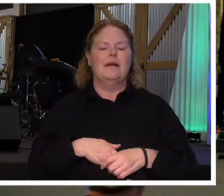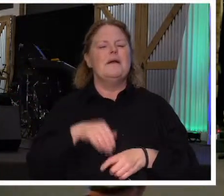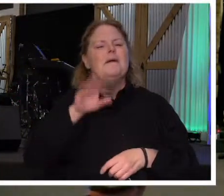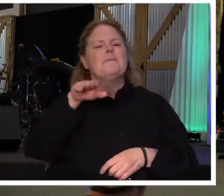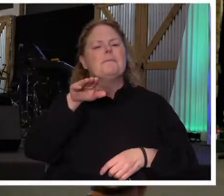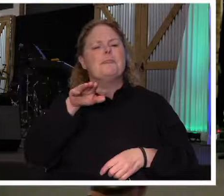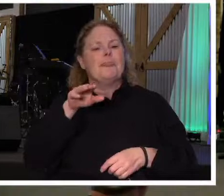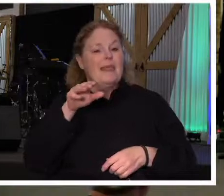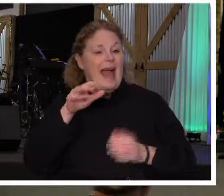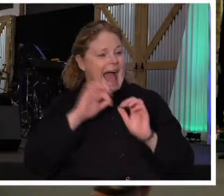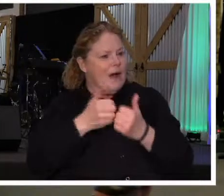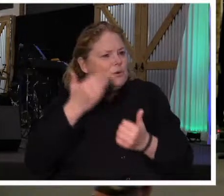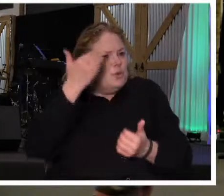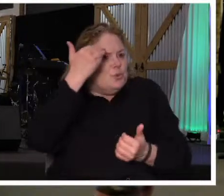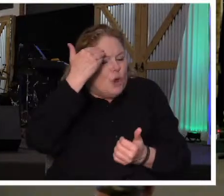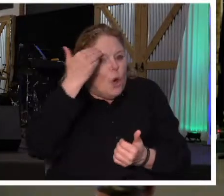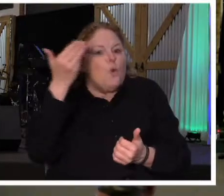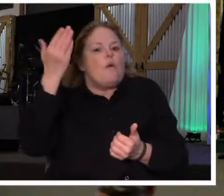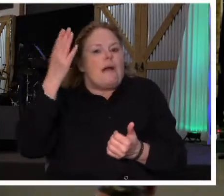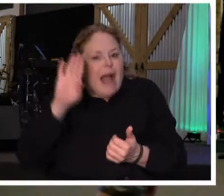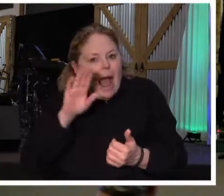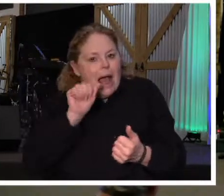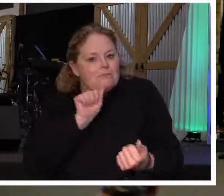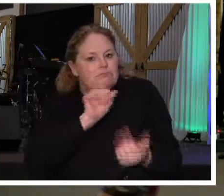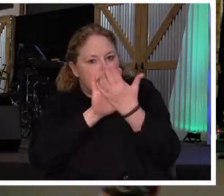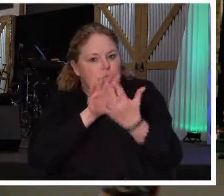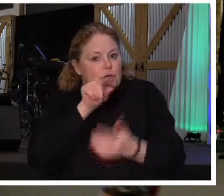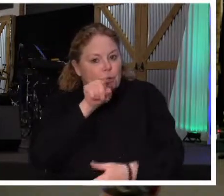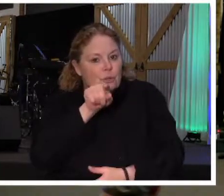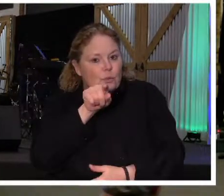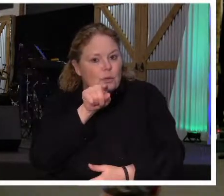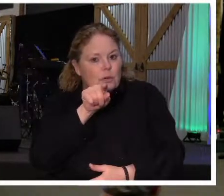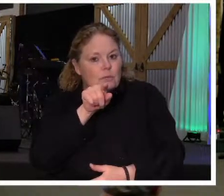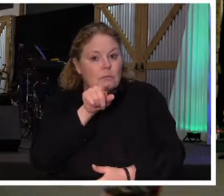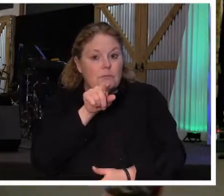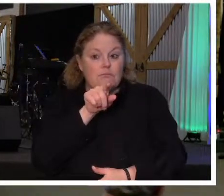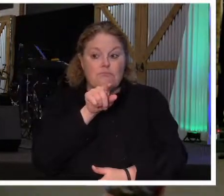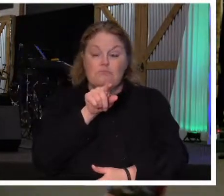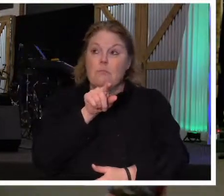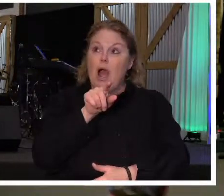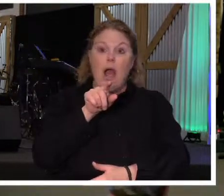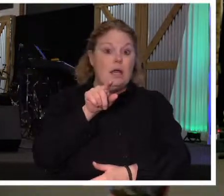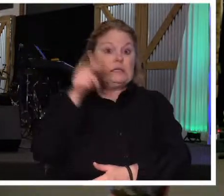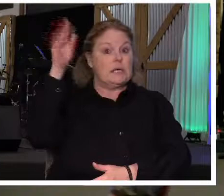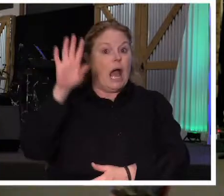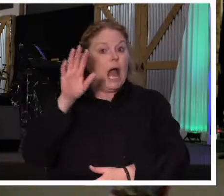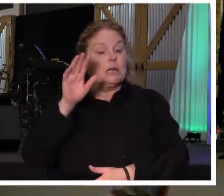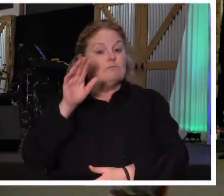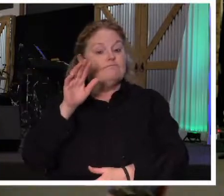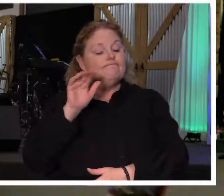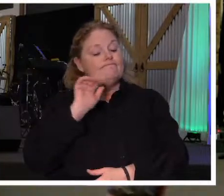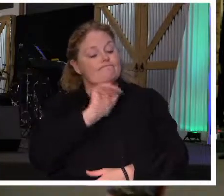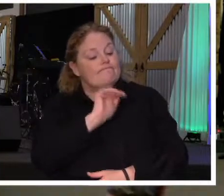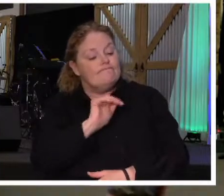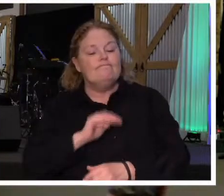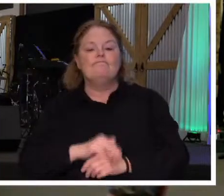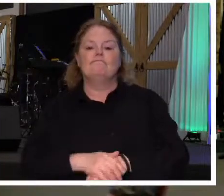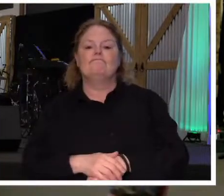you? Do you allow him? Is he challenging your thoughts? Is he changing